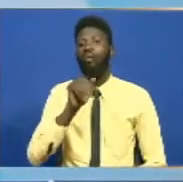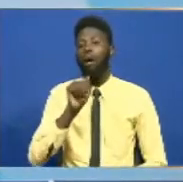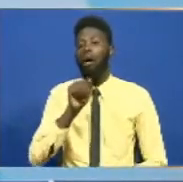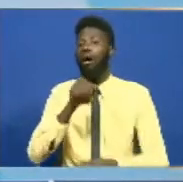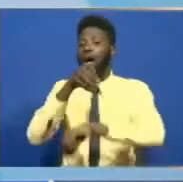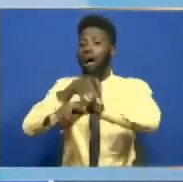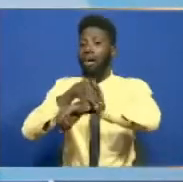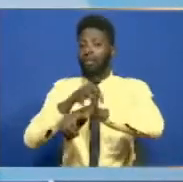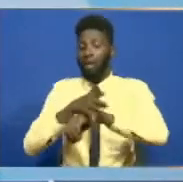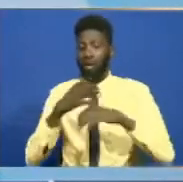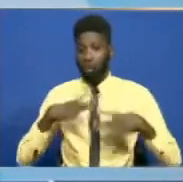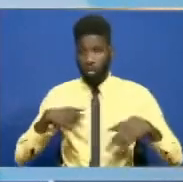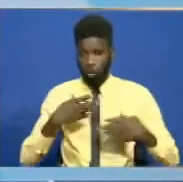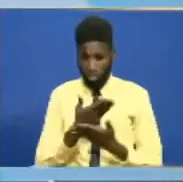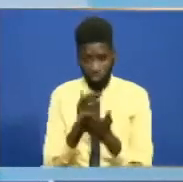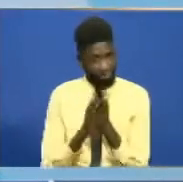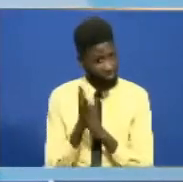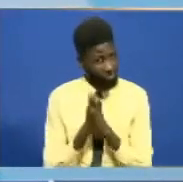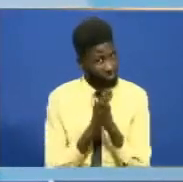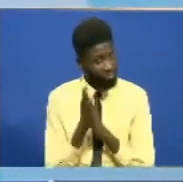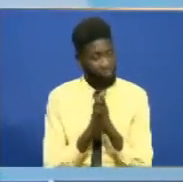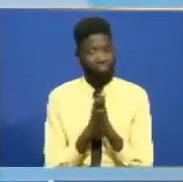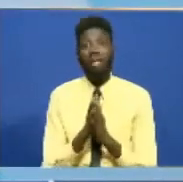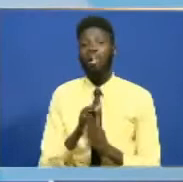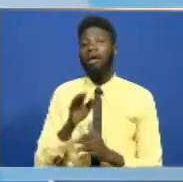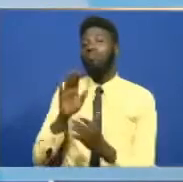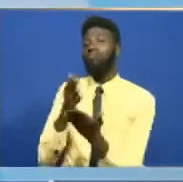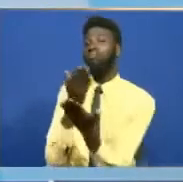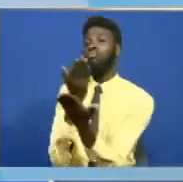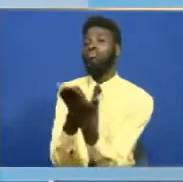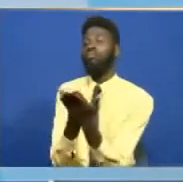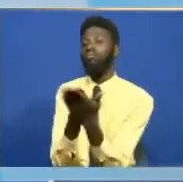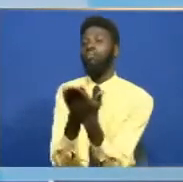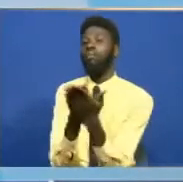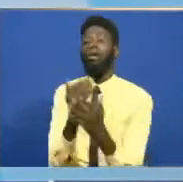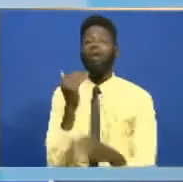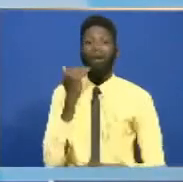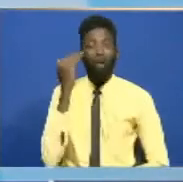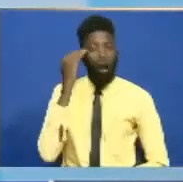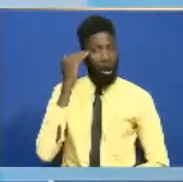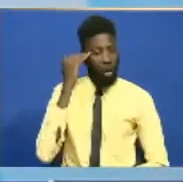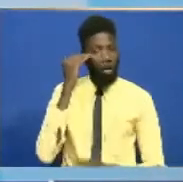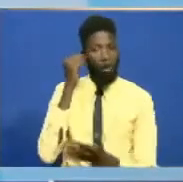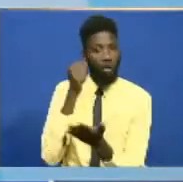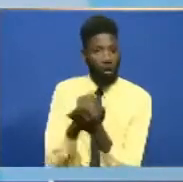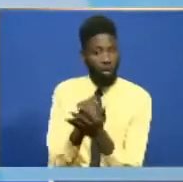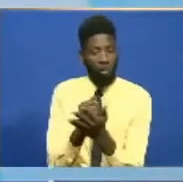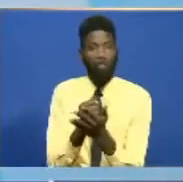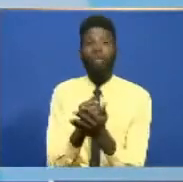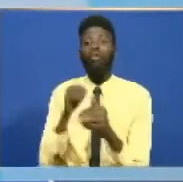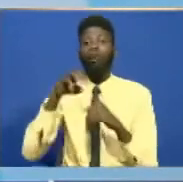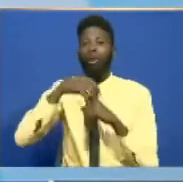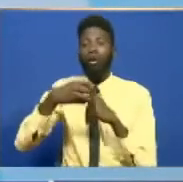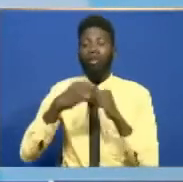individuals to submit their applications to the party headquarters at Chungwa House by noon Friday,